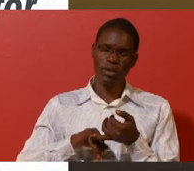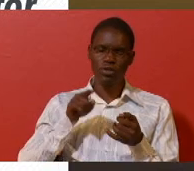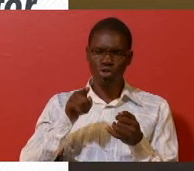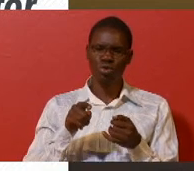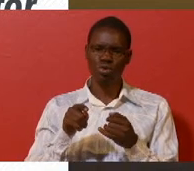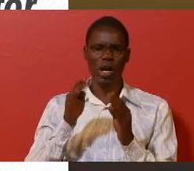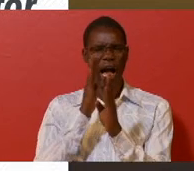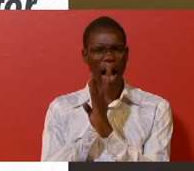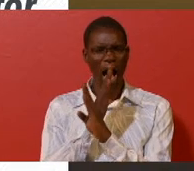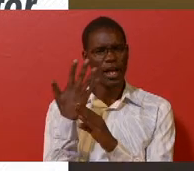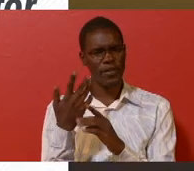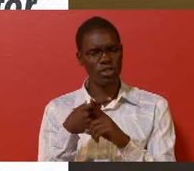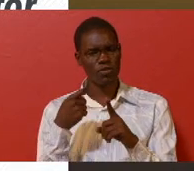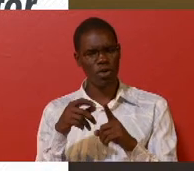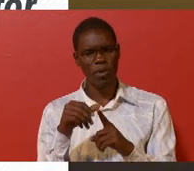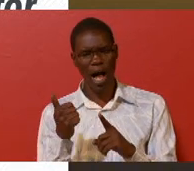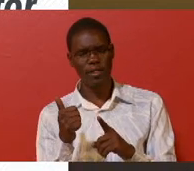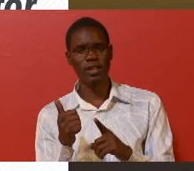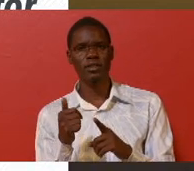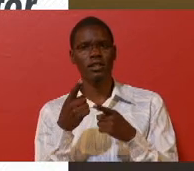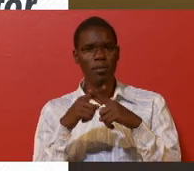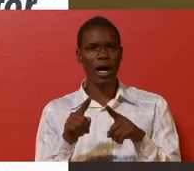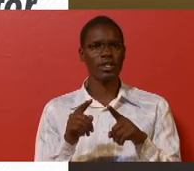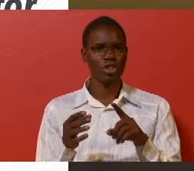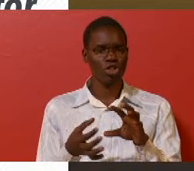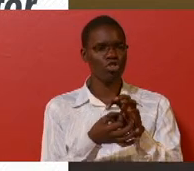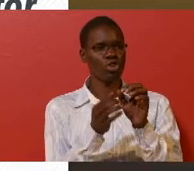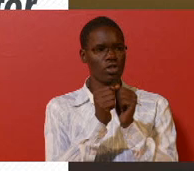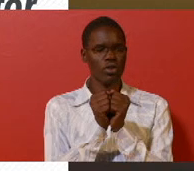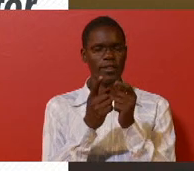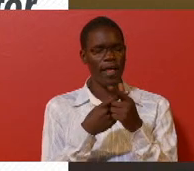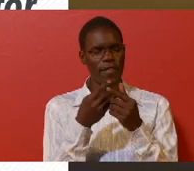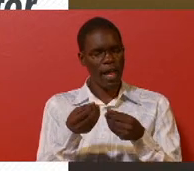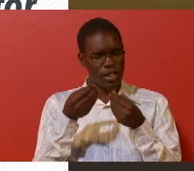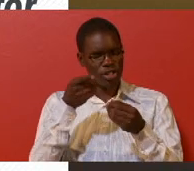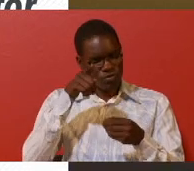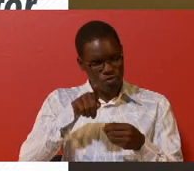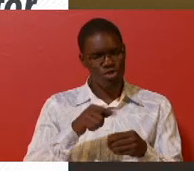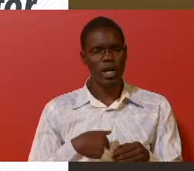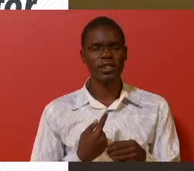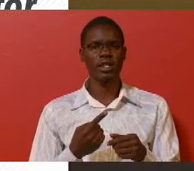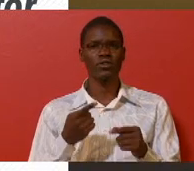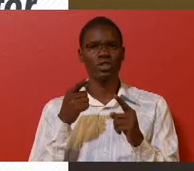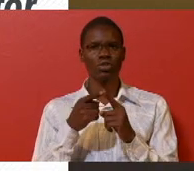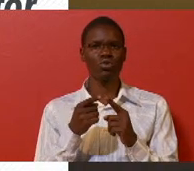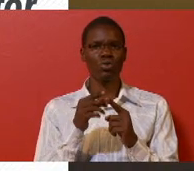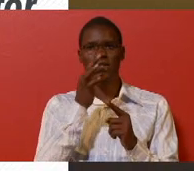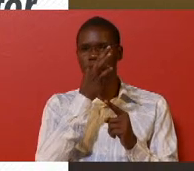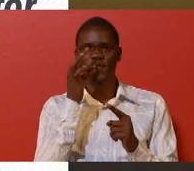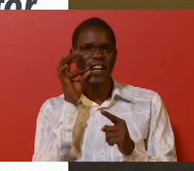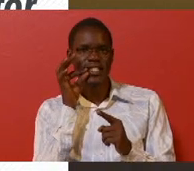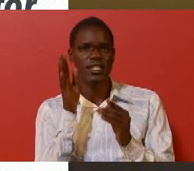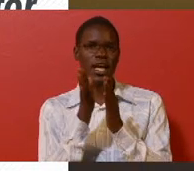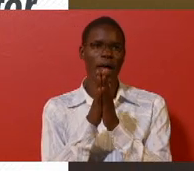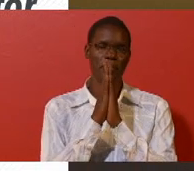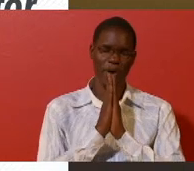one another except with consent for a time, that you may give yourselves to fasting and prayer and